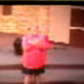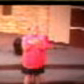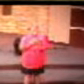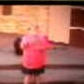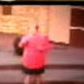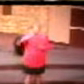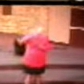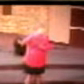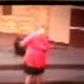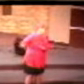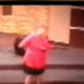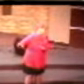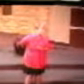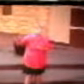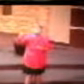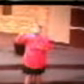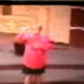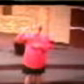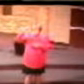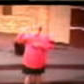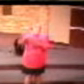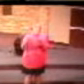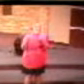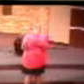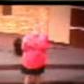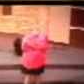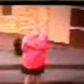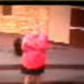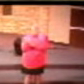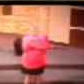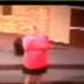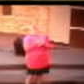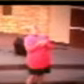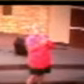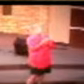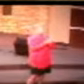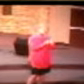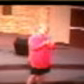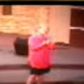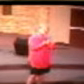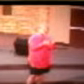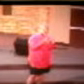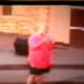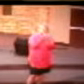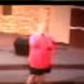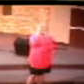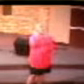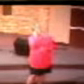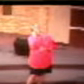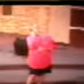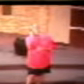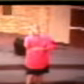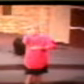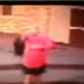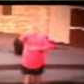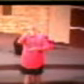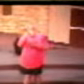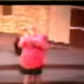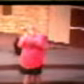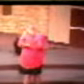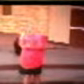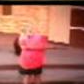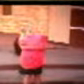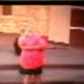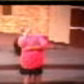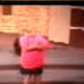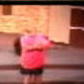This is the Jesus who told stories like, you know, there was a father who had two sons.